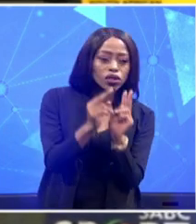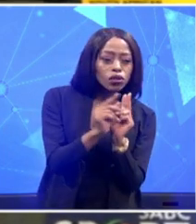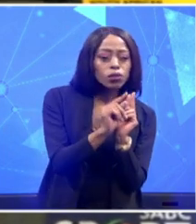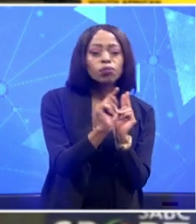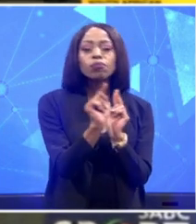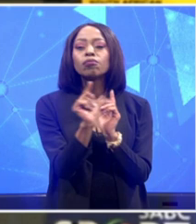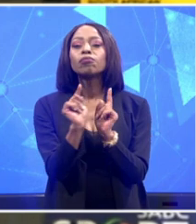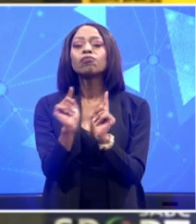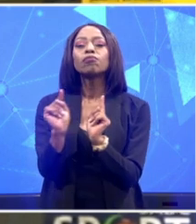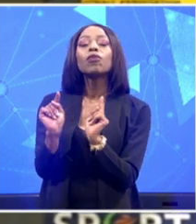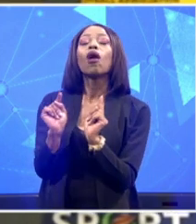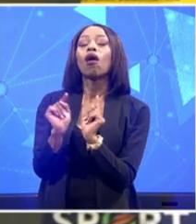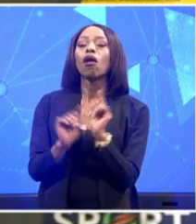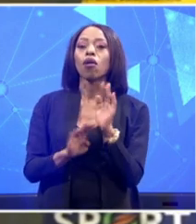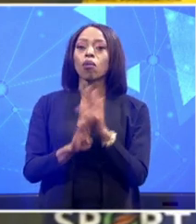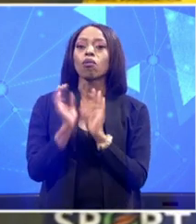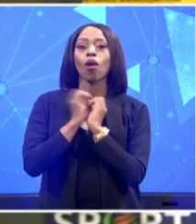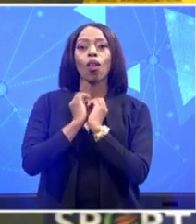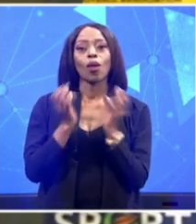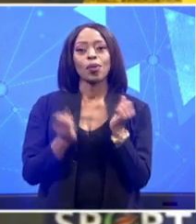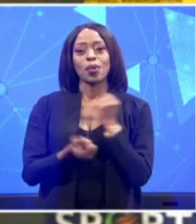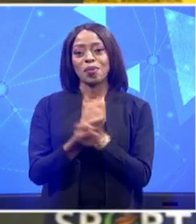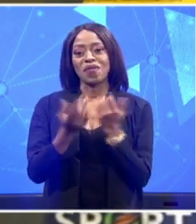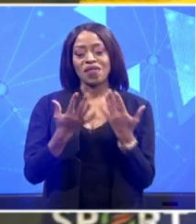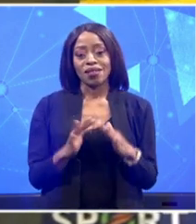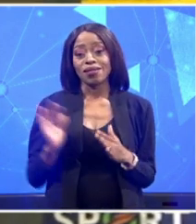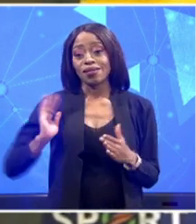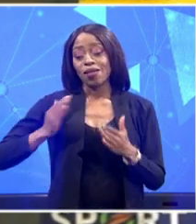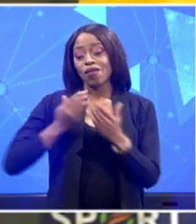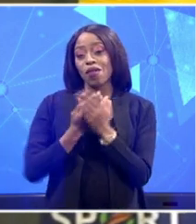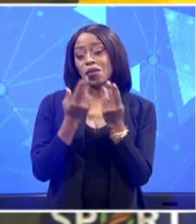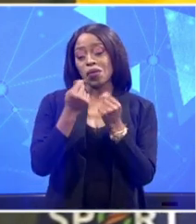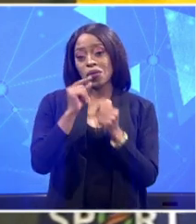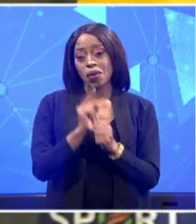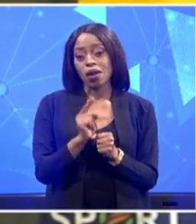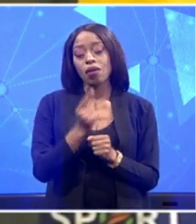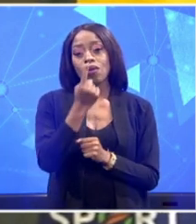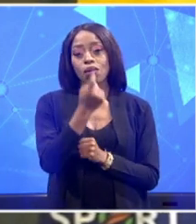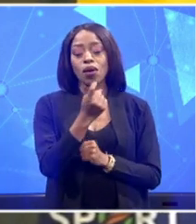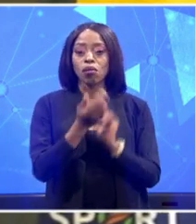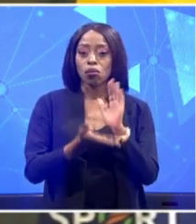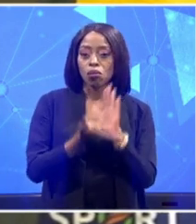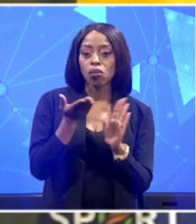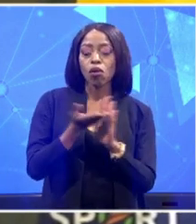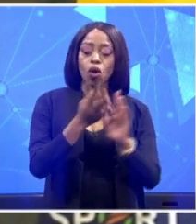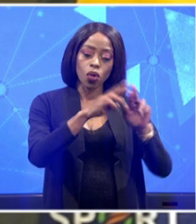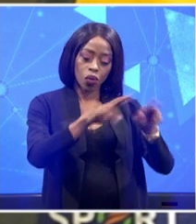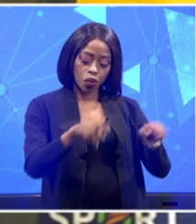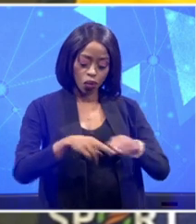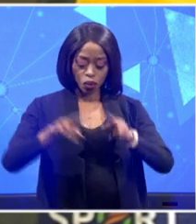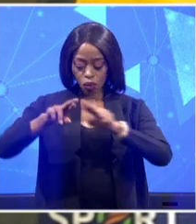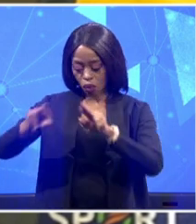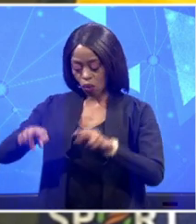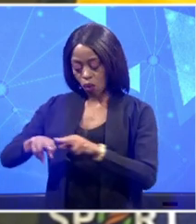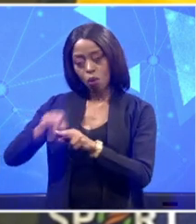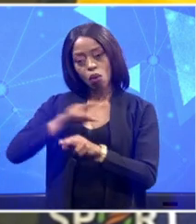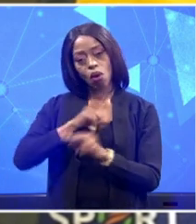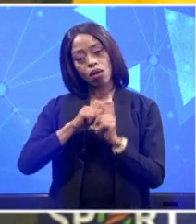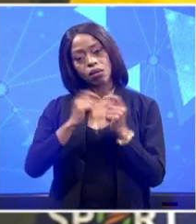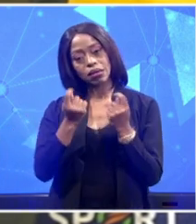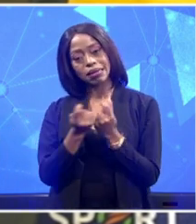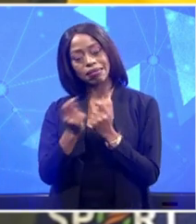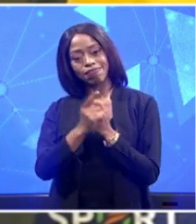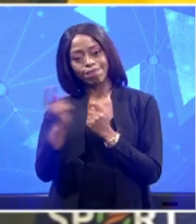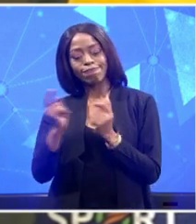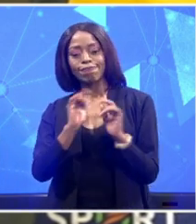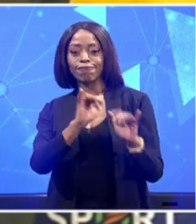there's been a lot of improvements there. What we've done so far is, one, we've upgraded the rooms so that our teams